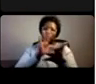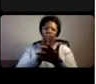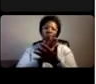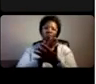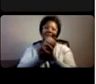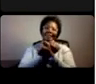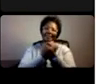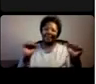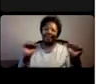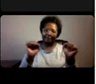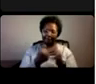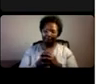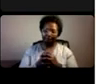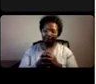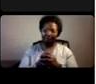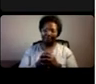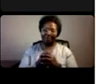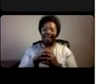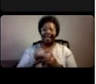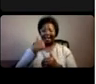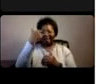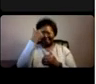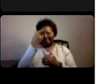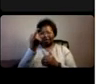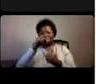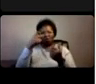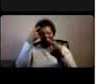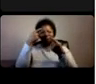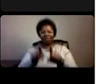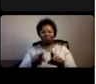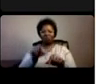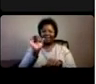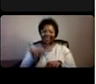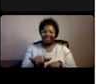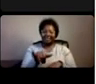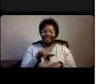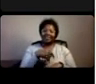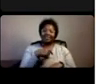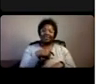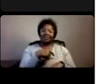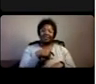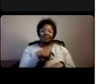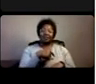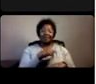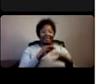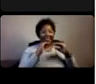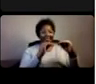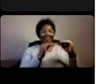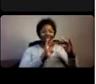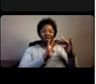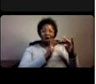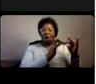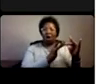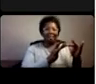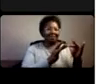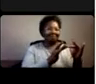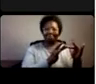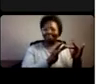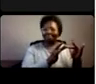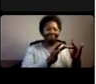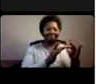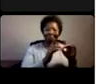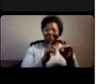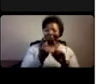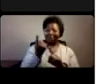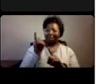that a massive effort around virtual learning for students for extended period of time has been